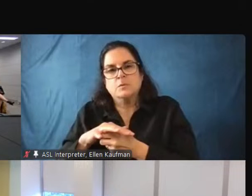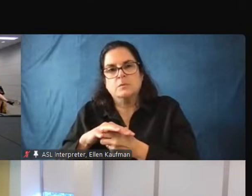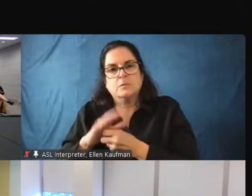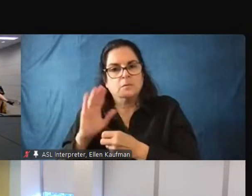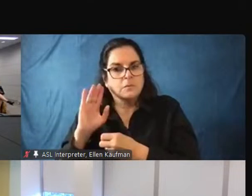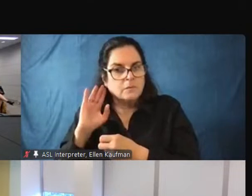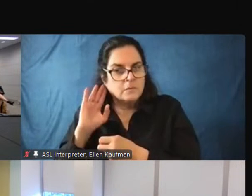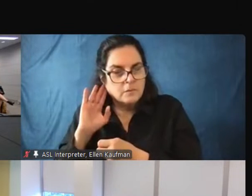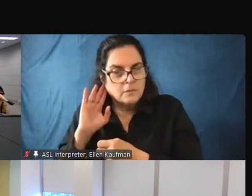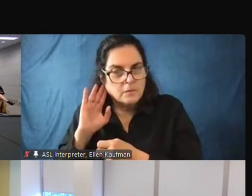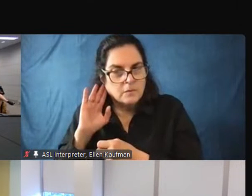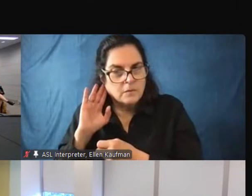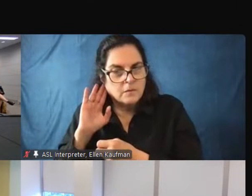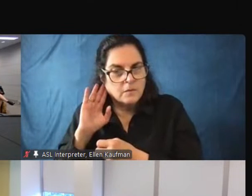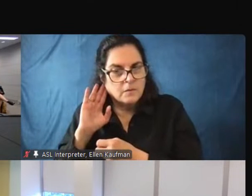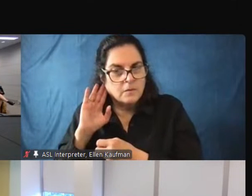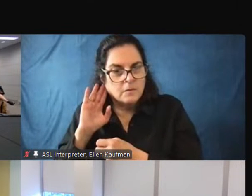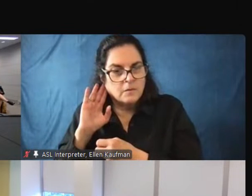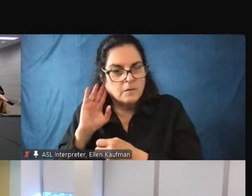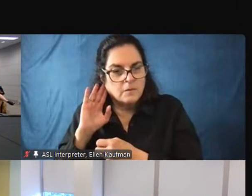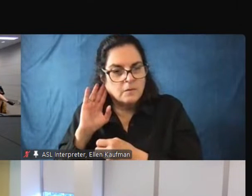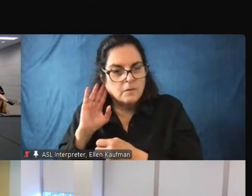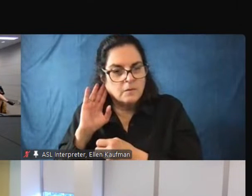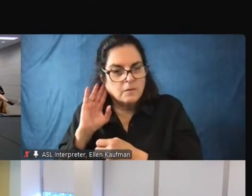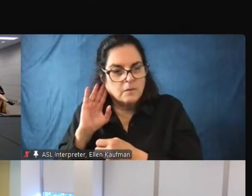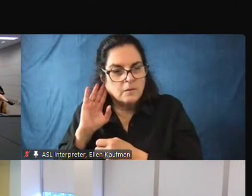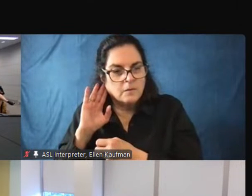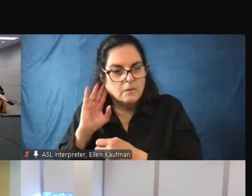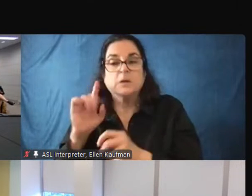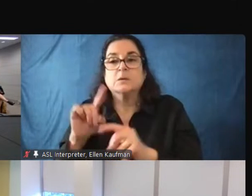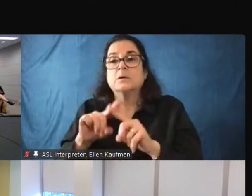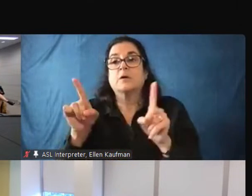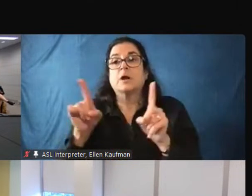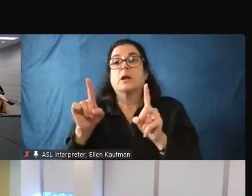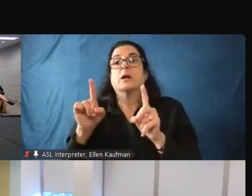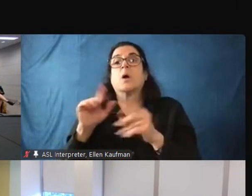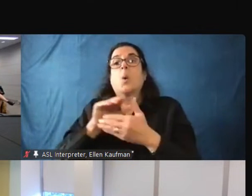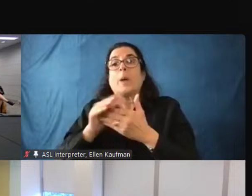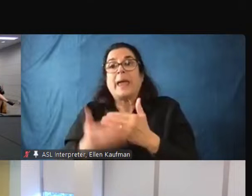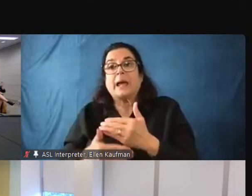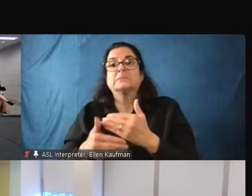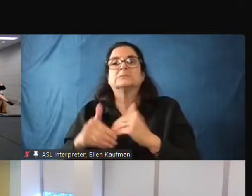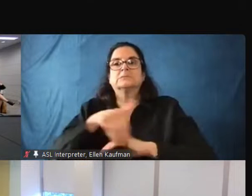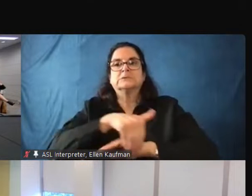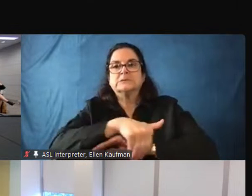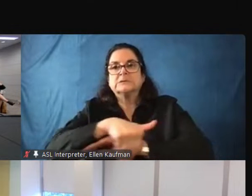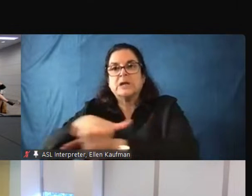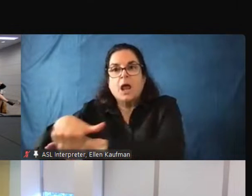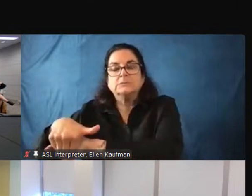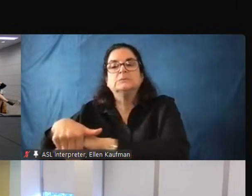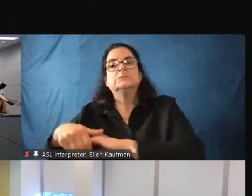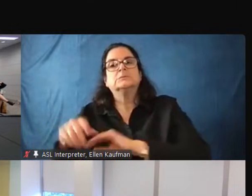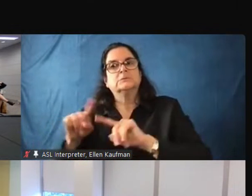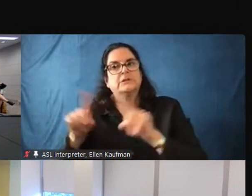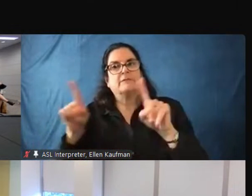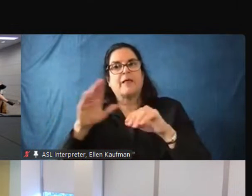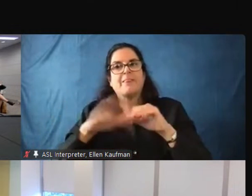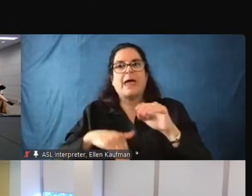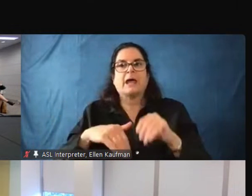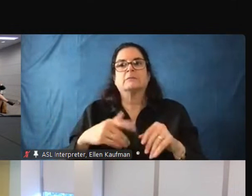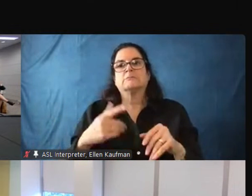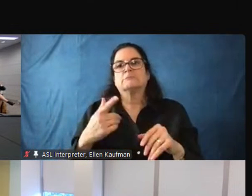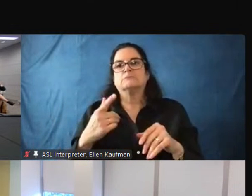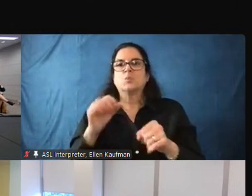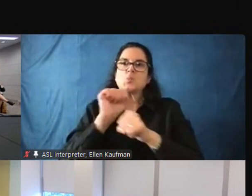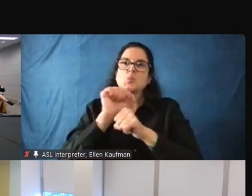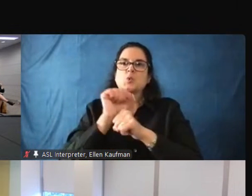level as it would be during weekday. Particularly in an environment where there are fewer people who are commuting to and from work, which would